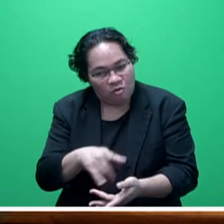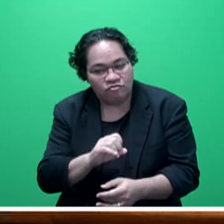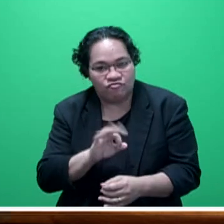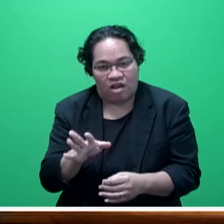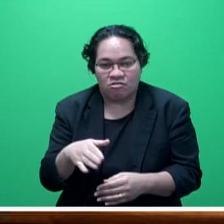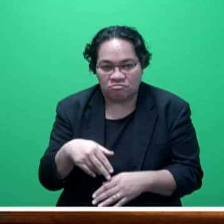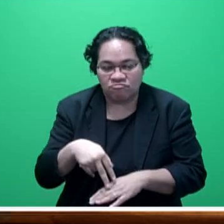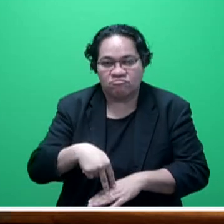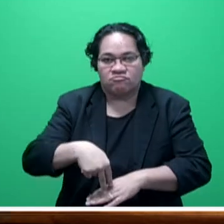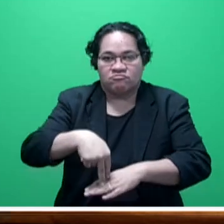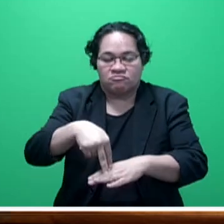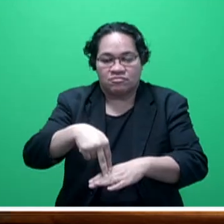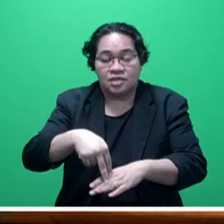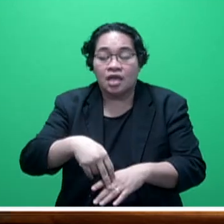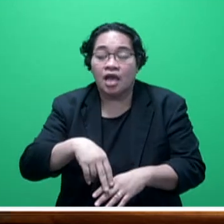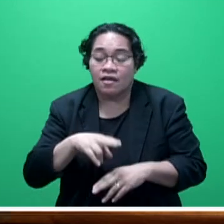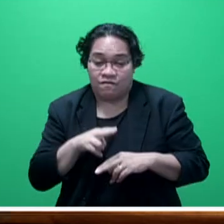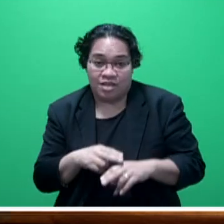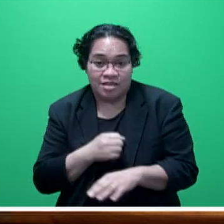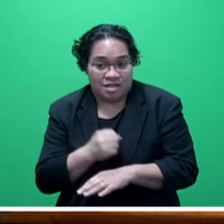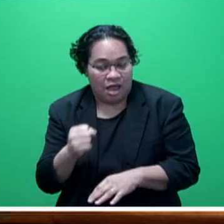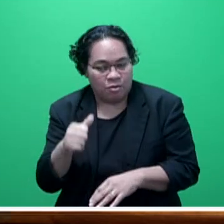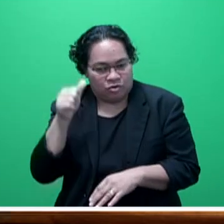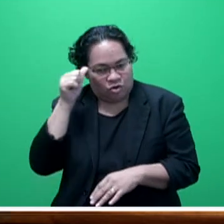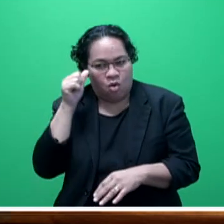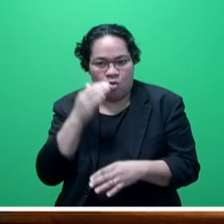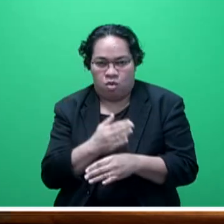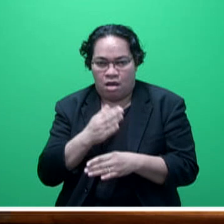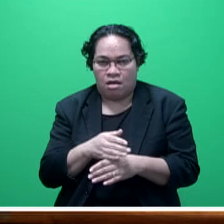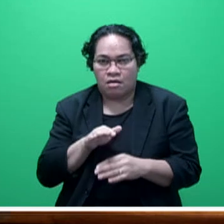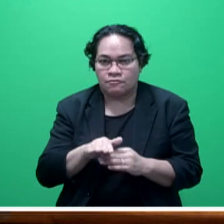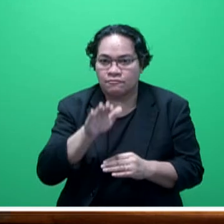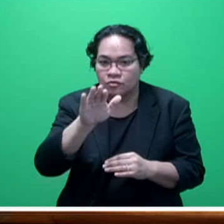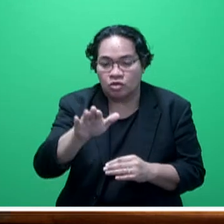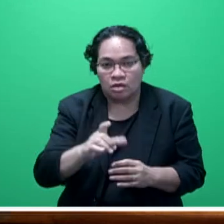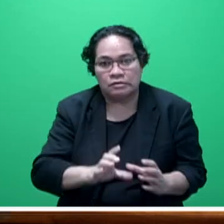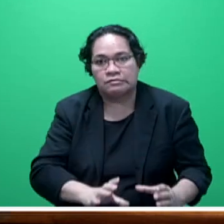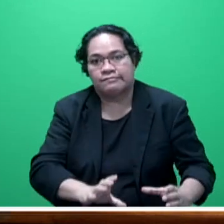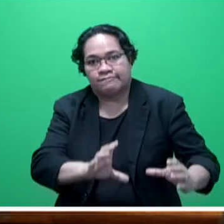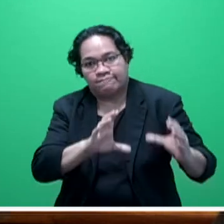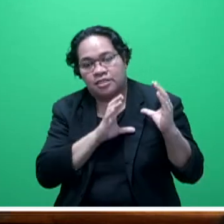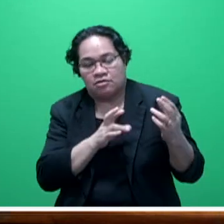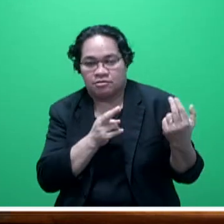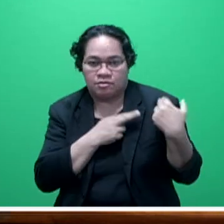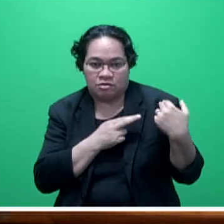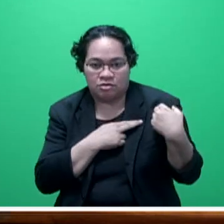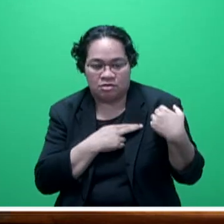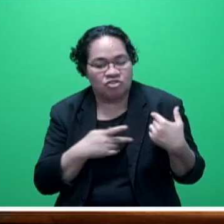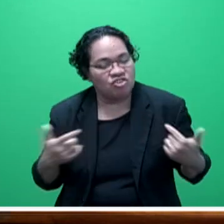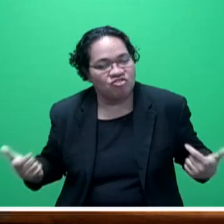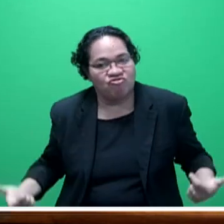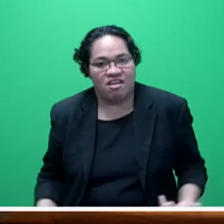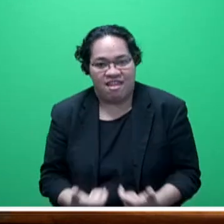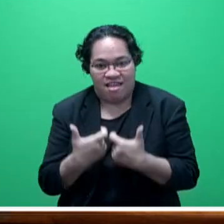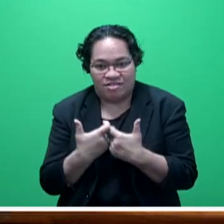government sees the task ahead is great and heavy in responsibility. It takes a challenge which calls